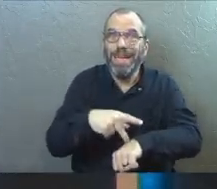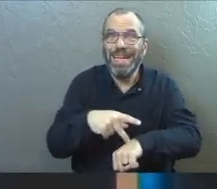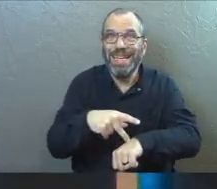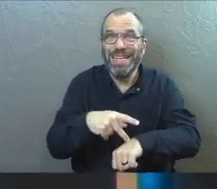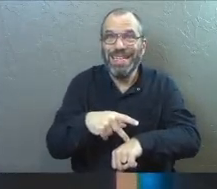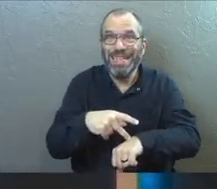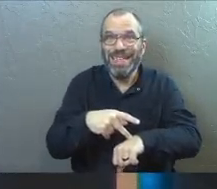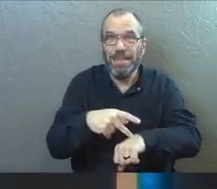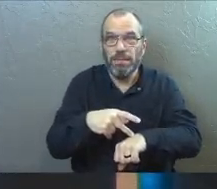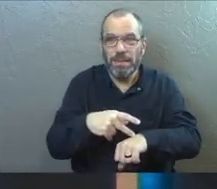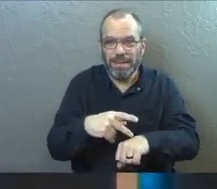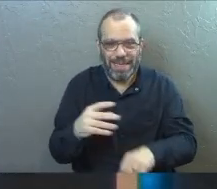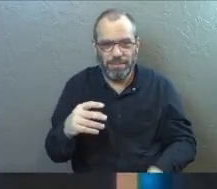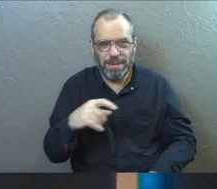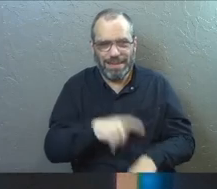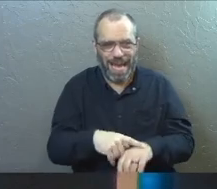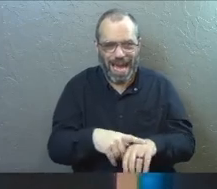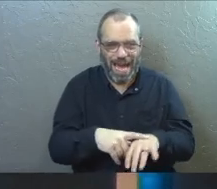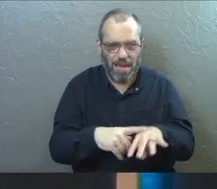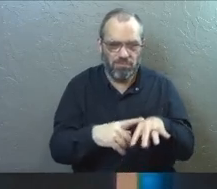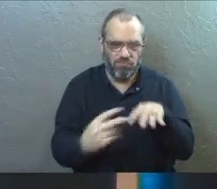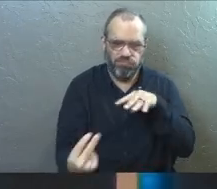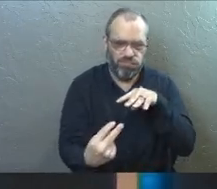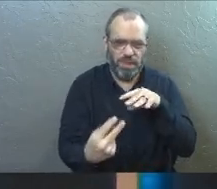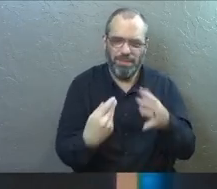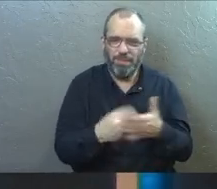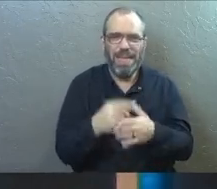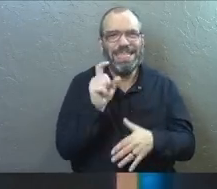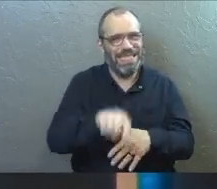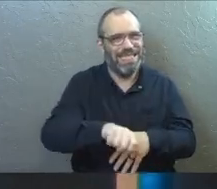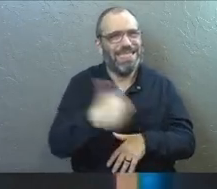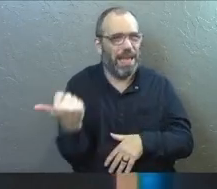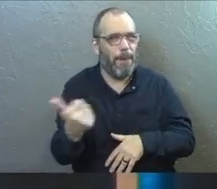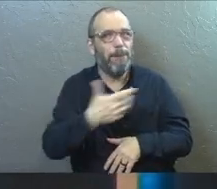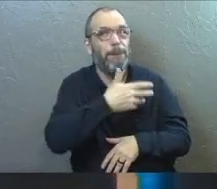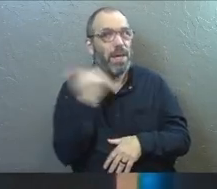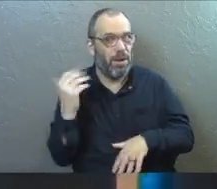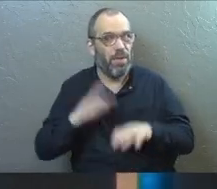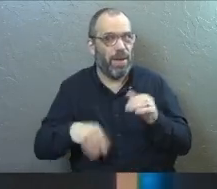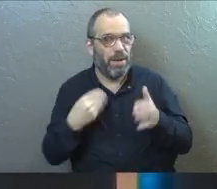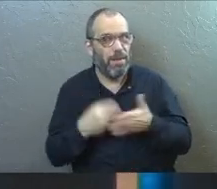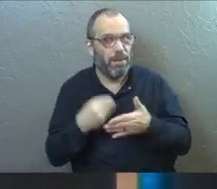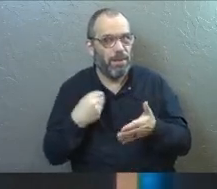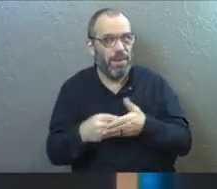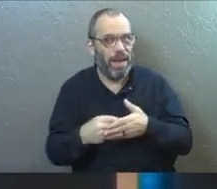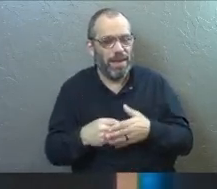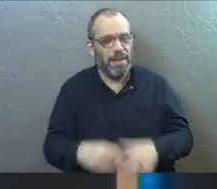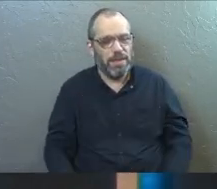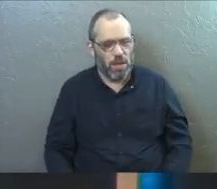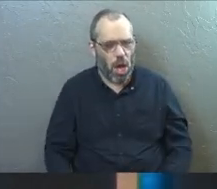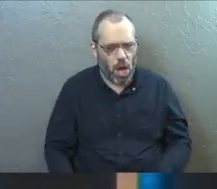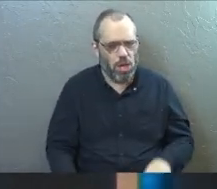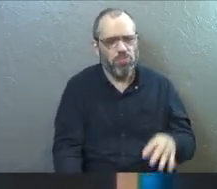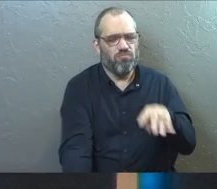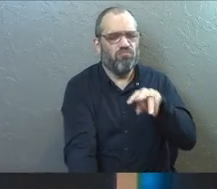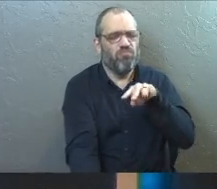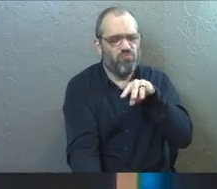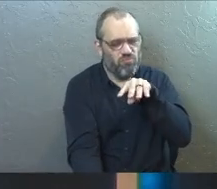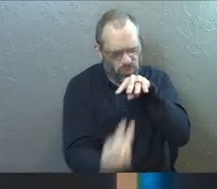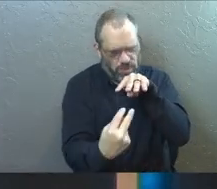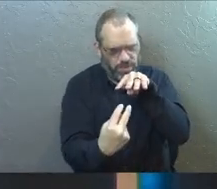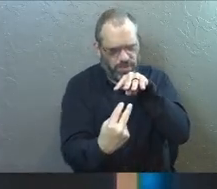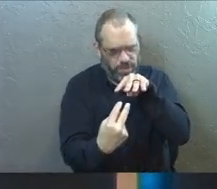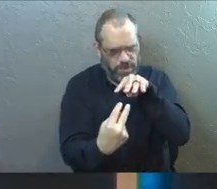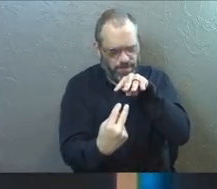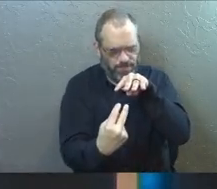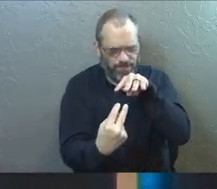stare. Him and John, you know, they got this moment of like, yeah, this guy doesn't need money. He needs something even better, right? And so they sit there, look at us, make eye contact. This moment